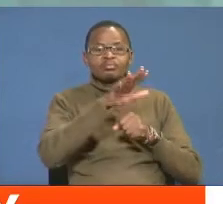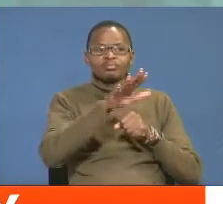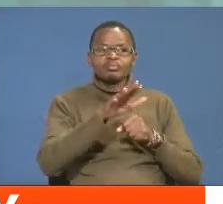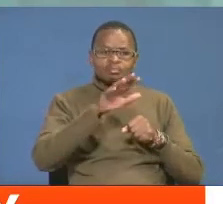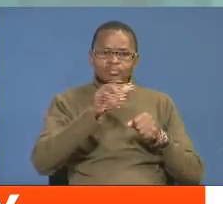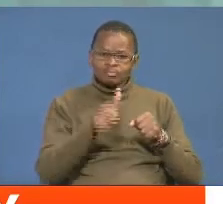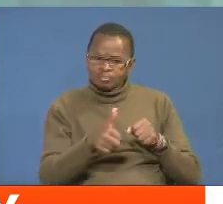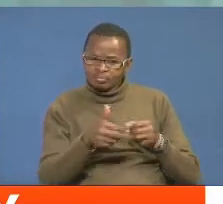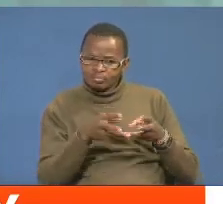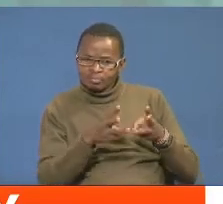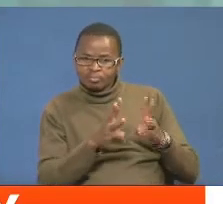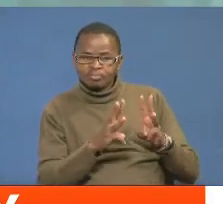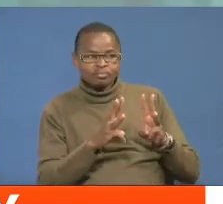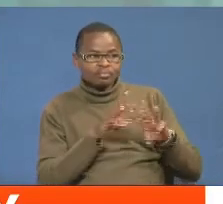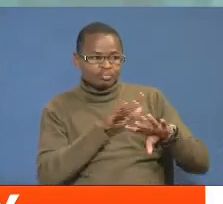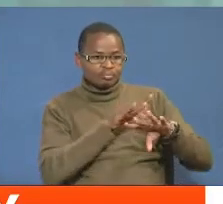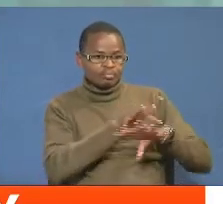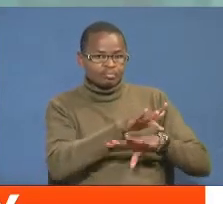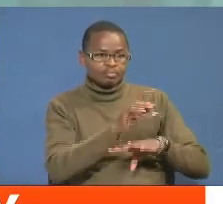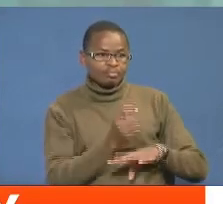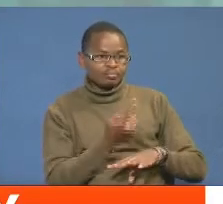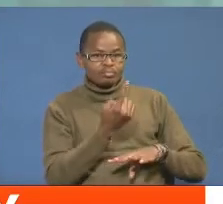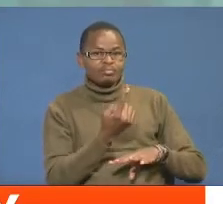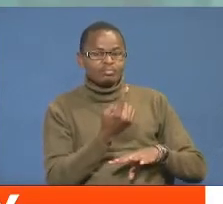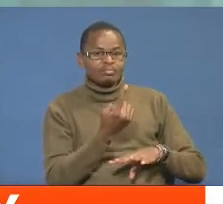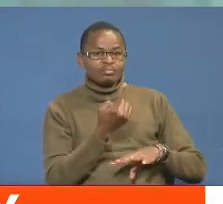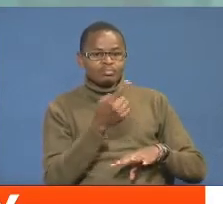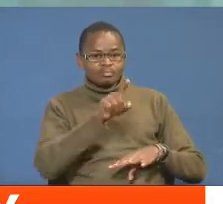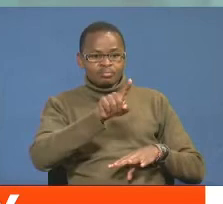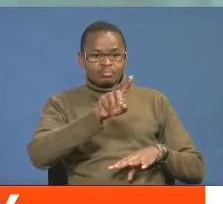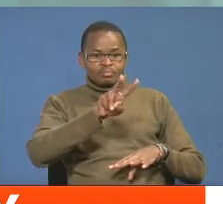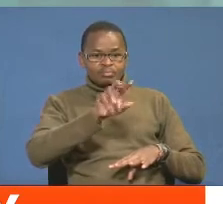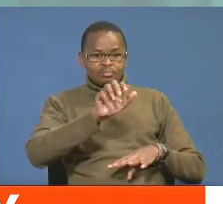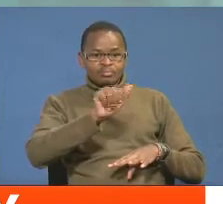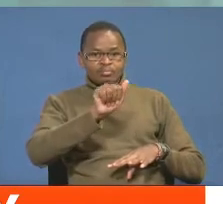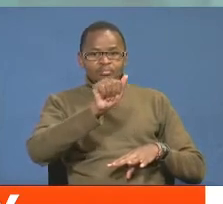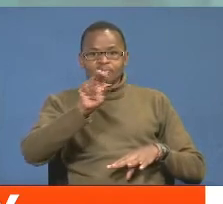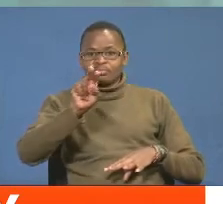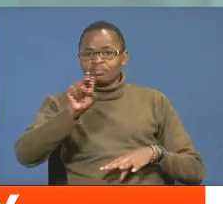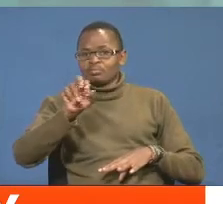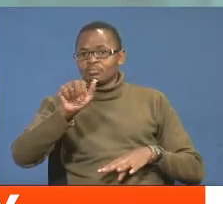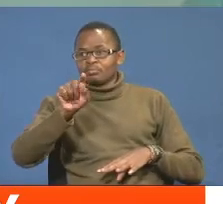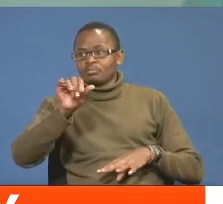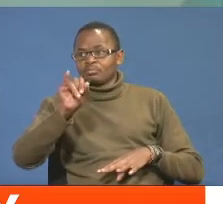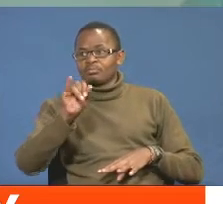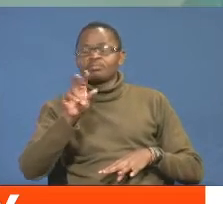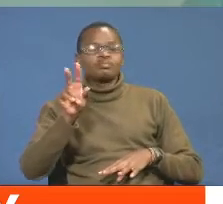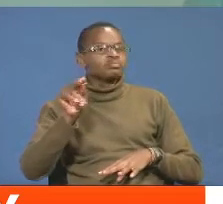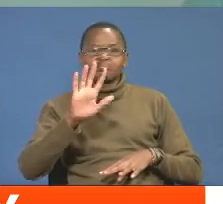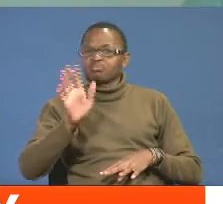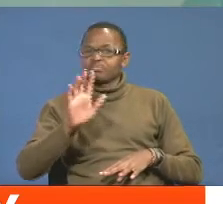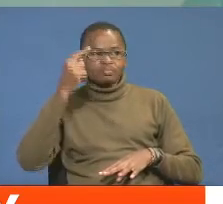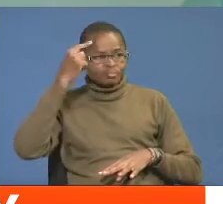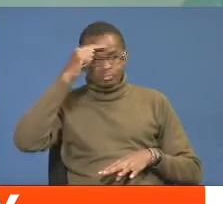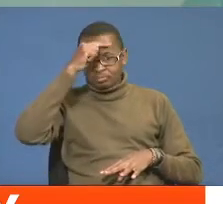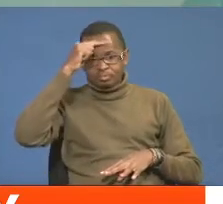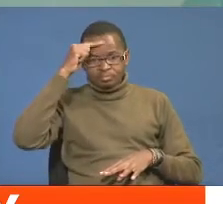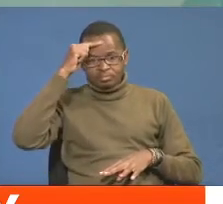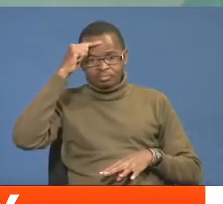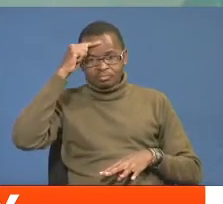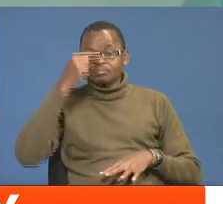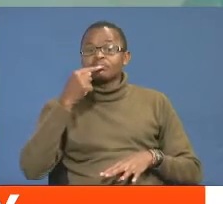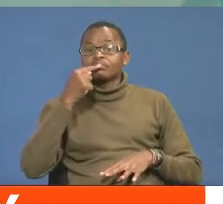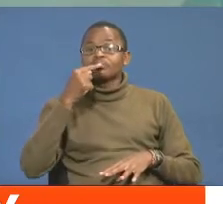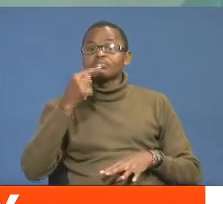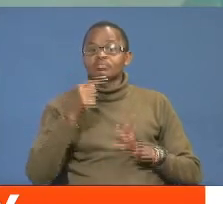Does it in any way affect the first vaccination that you had taken, the vaccine you had taken, sorry? No, I don't think so, because actually